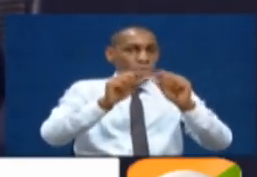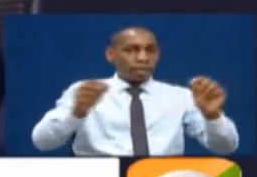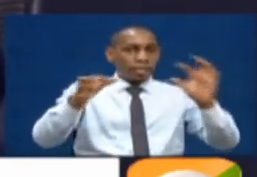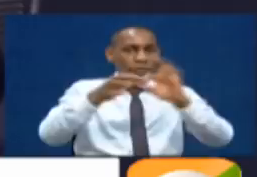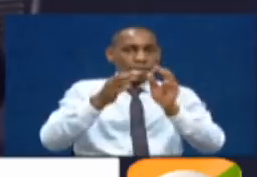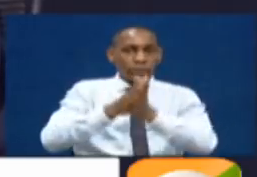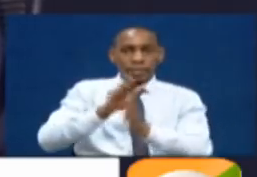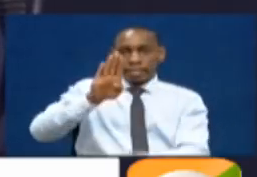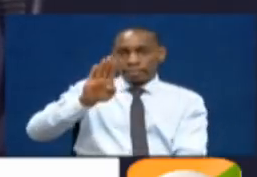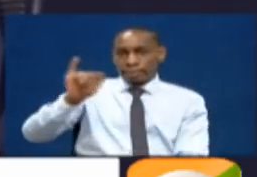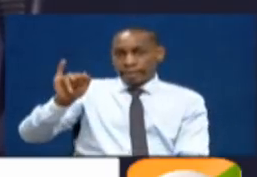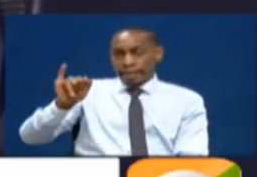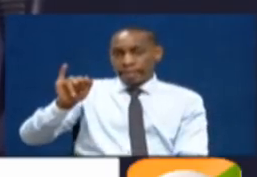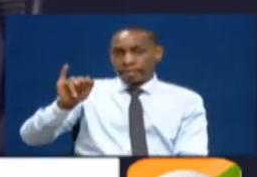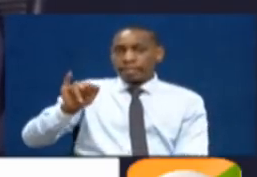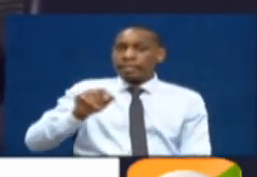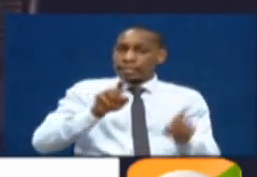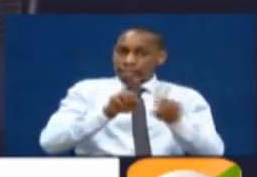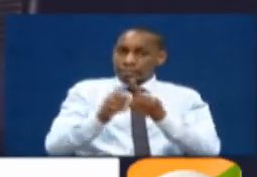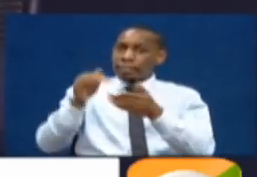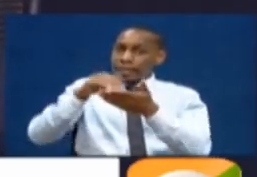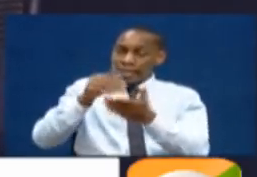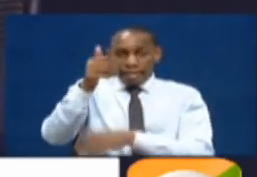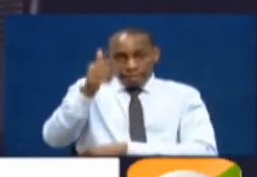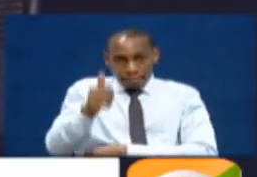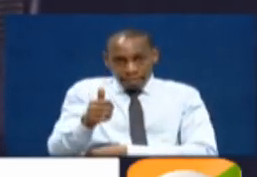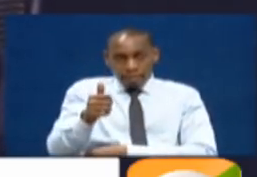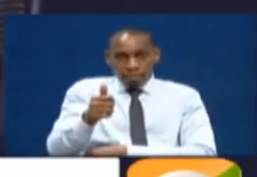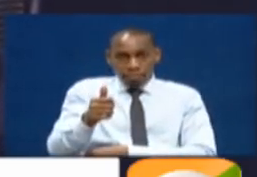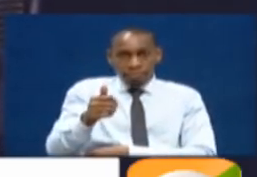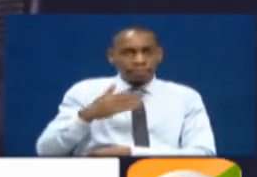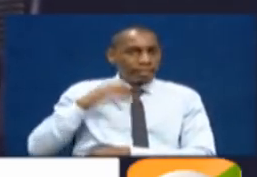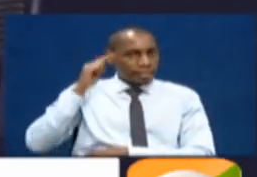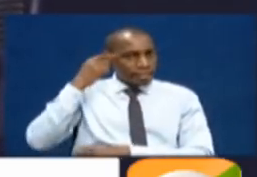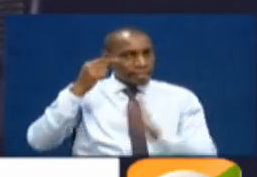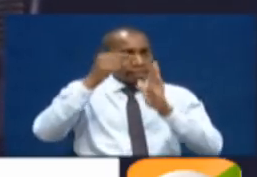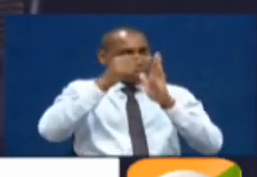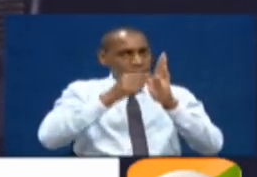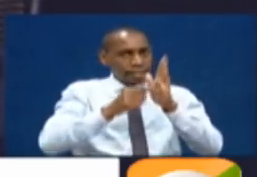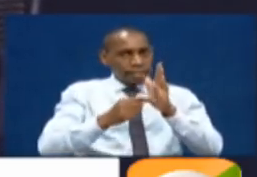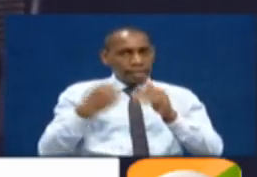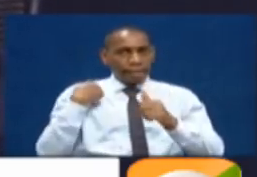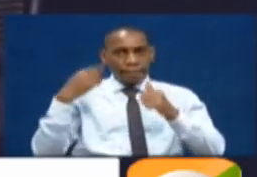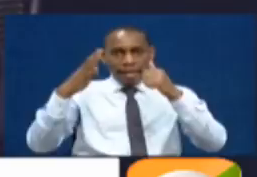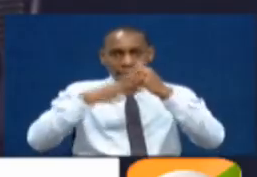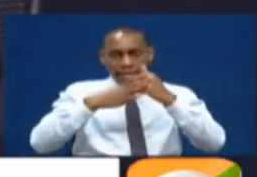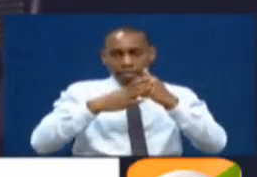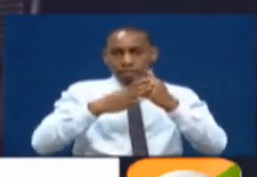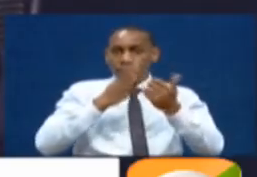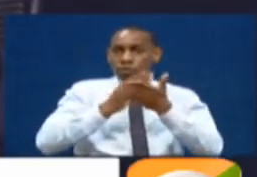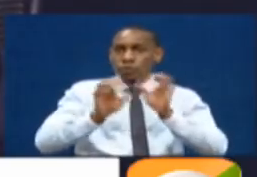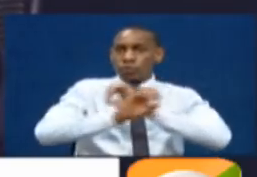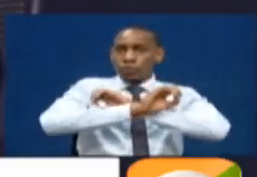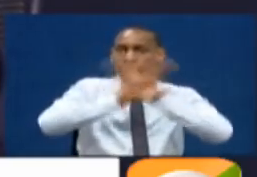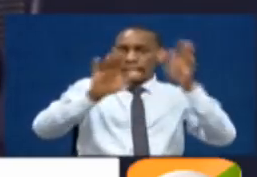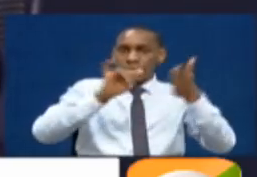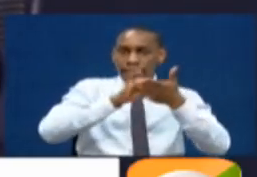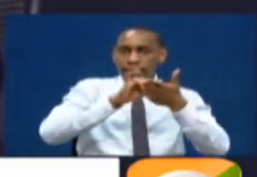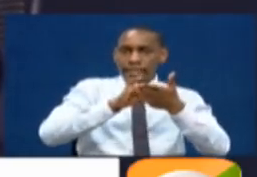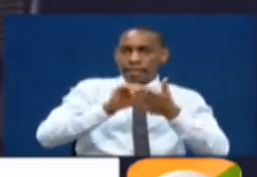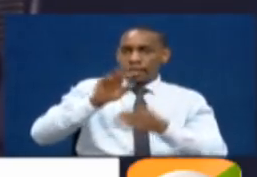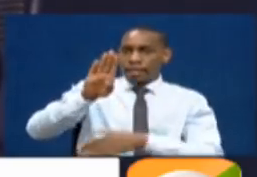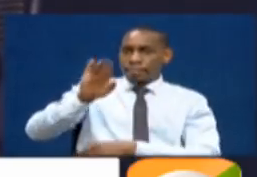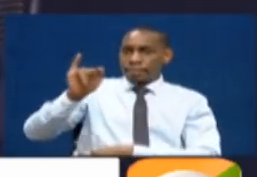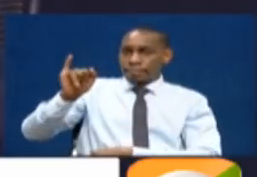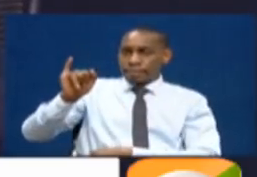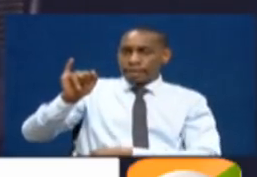BBI. Yet, I think it is item 9 of their terms of reference. It is very clear that one of the things that the BBI